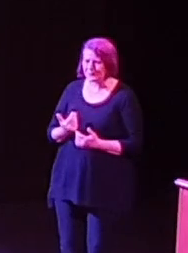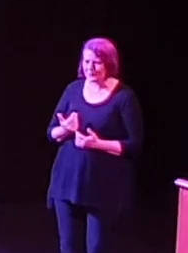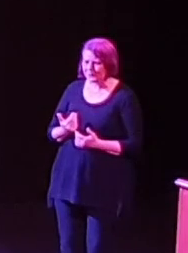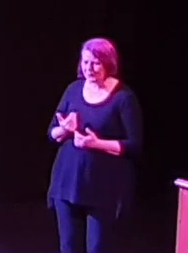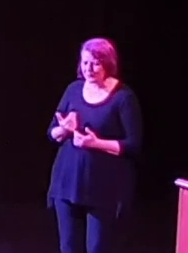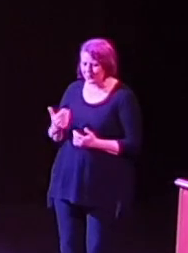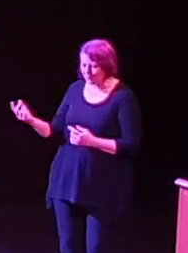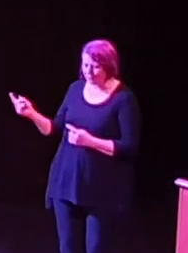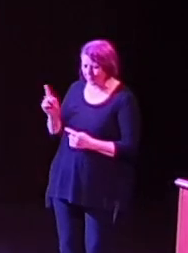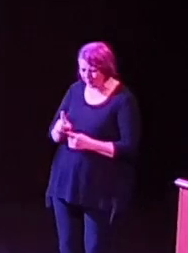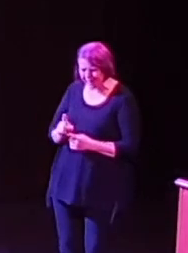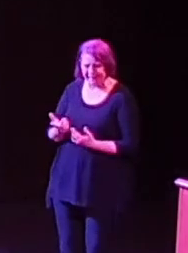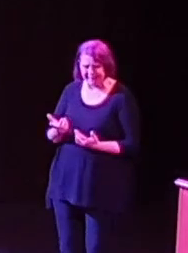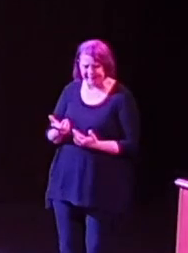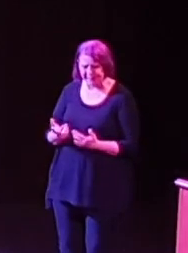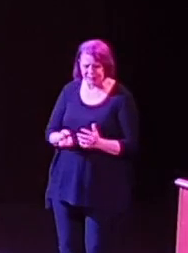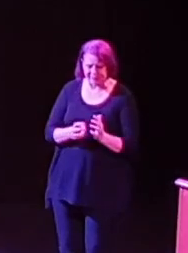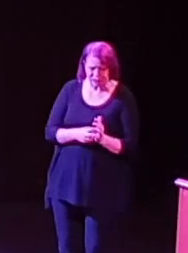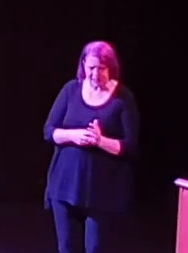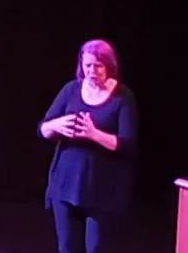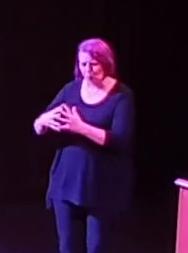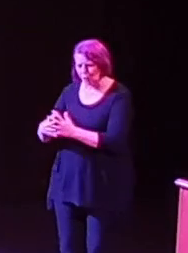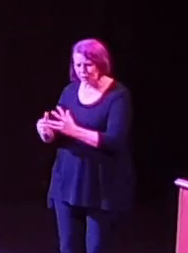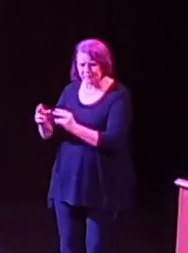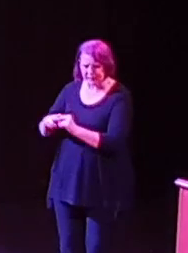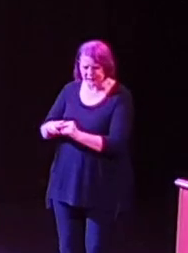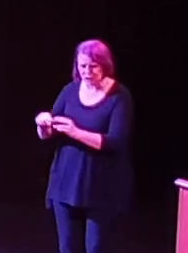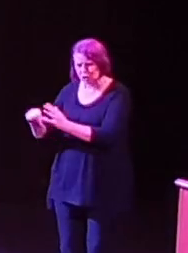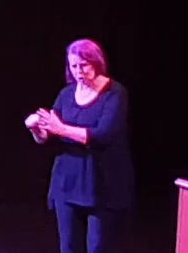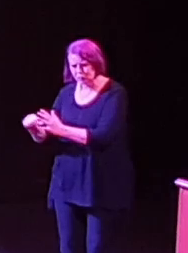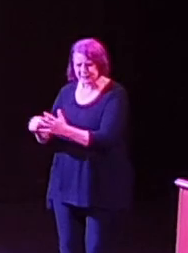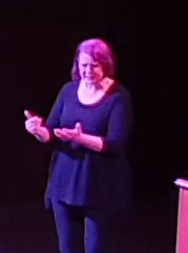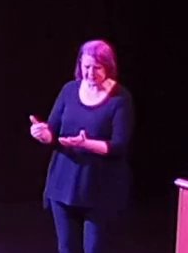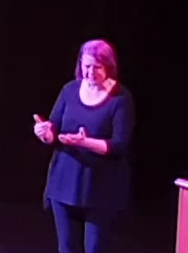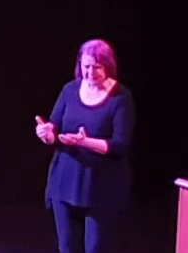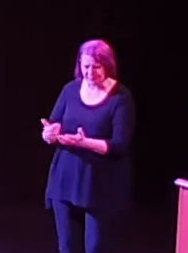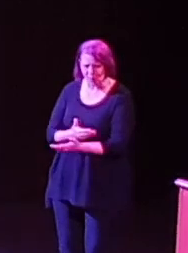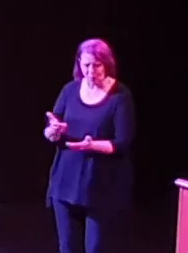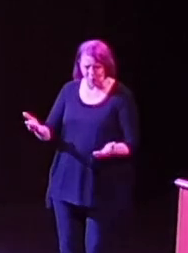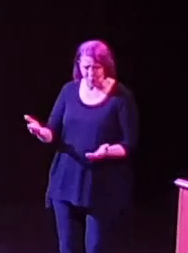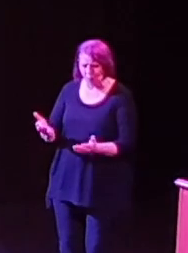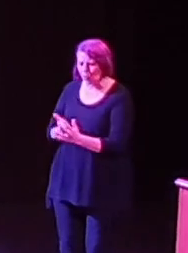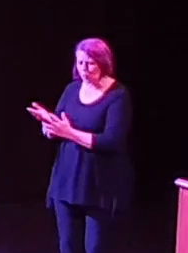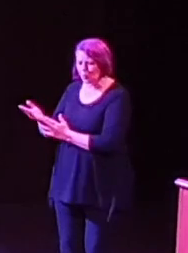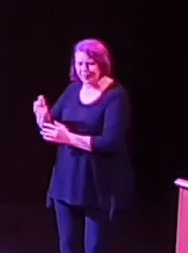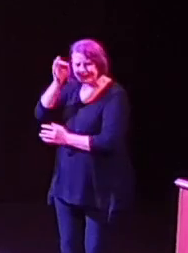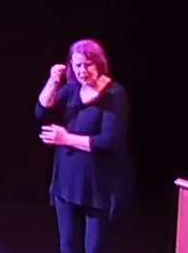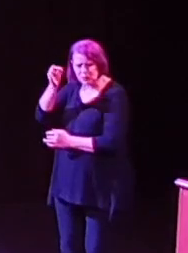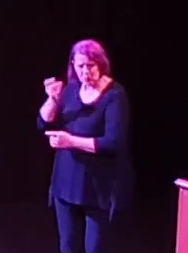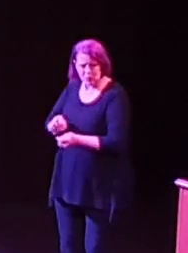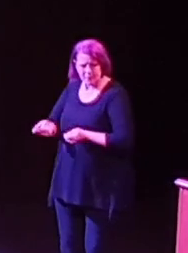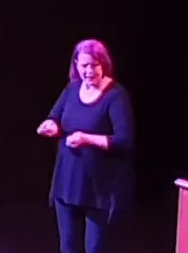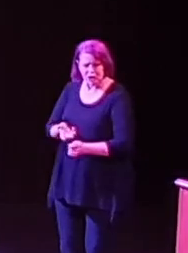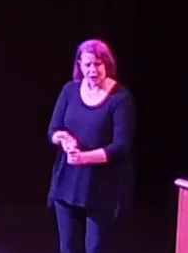our own city council can issue registrations and warrants, and along with insurances to people with cars, so that we can actually get funding to maintain our roads, so